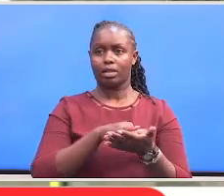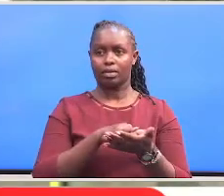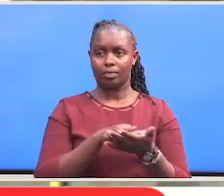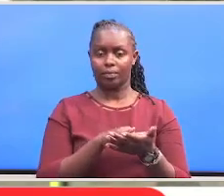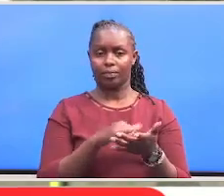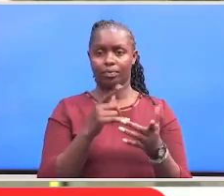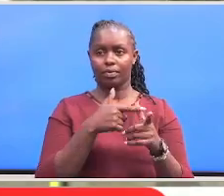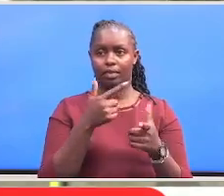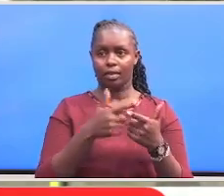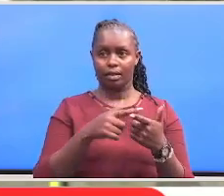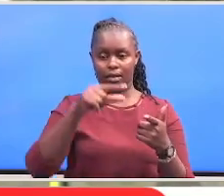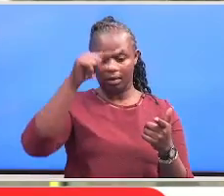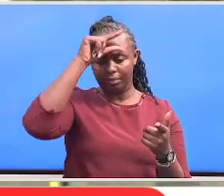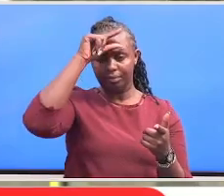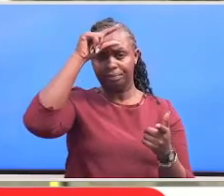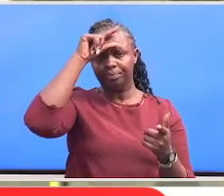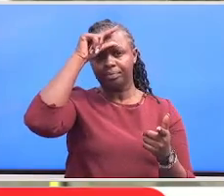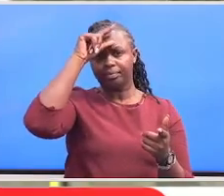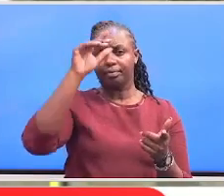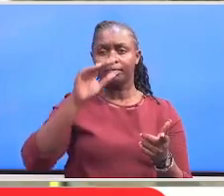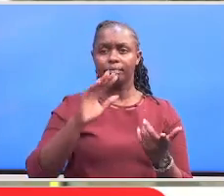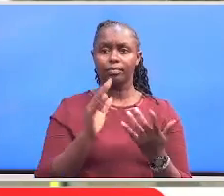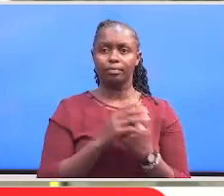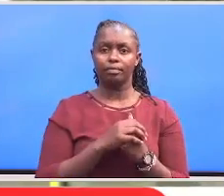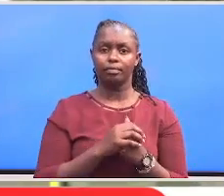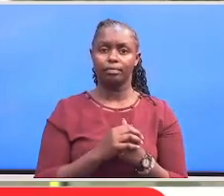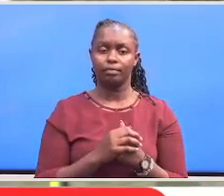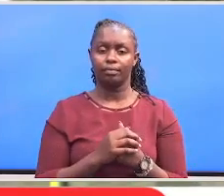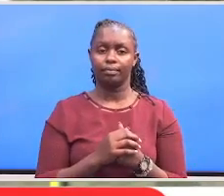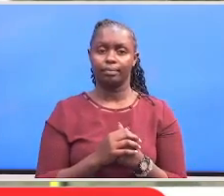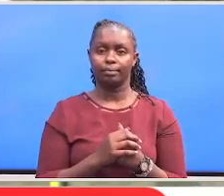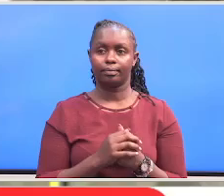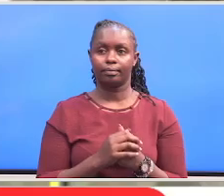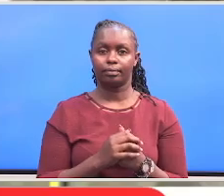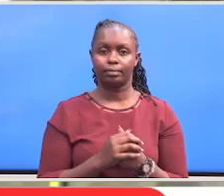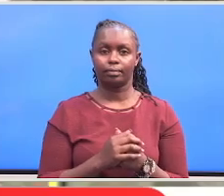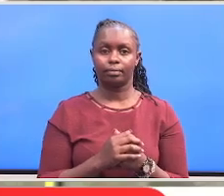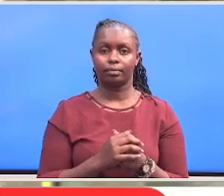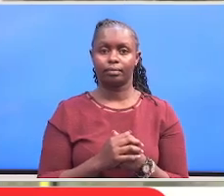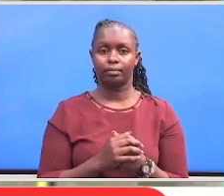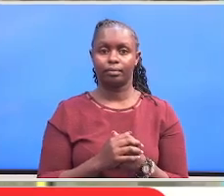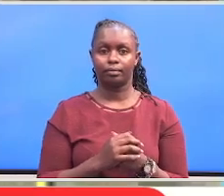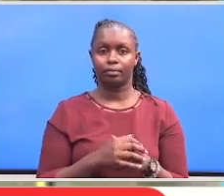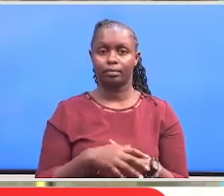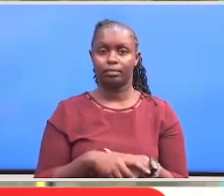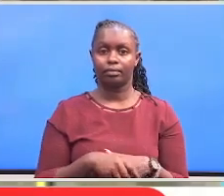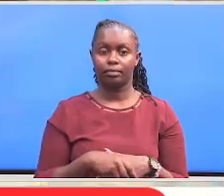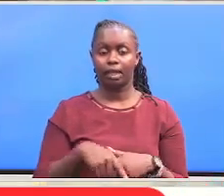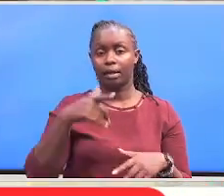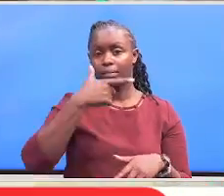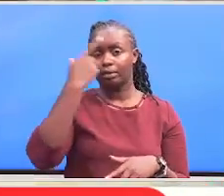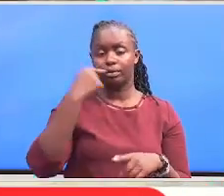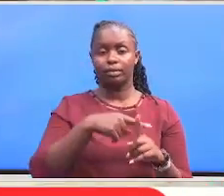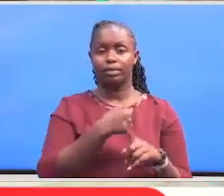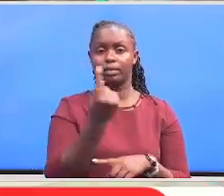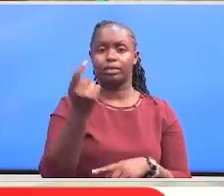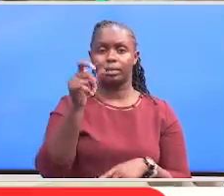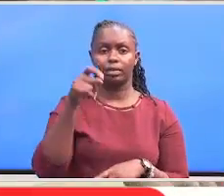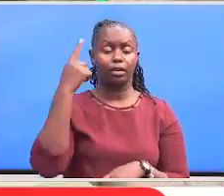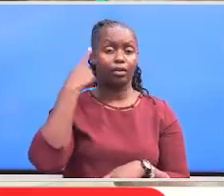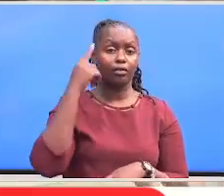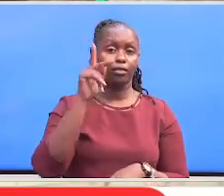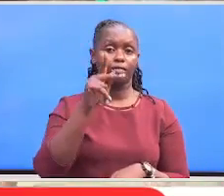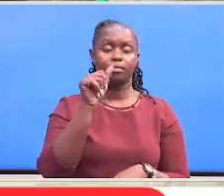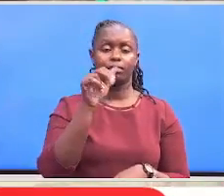the only thing the government will be needing, yeah, it will be more servers on it because saizi kila mtu akona simu. For Kariuki,